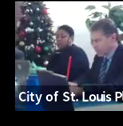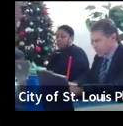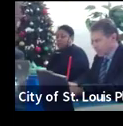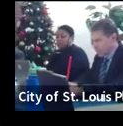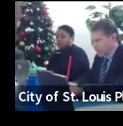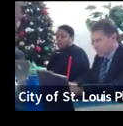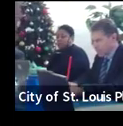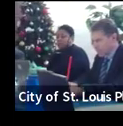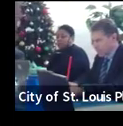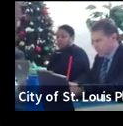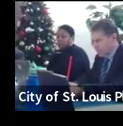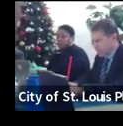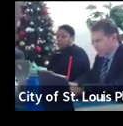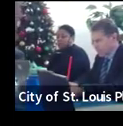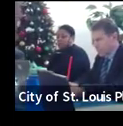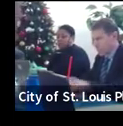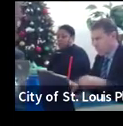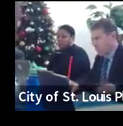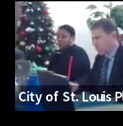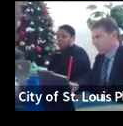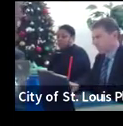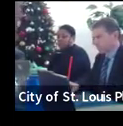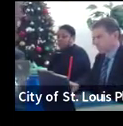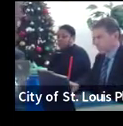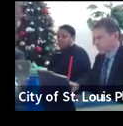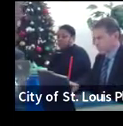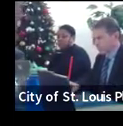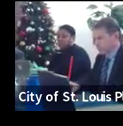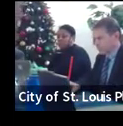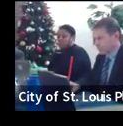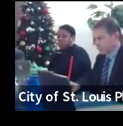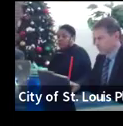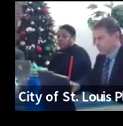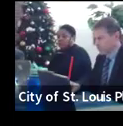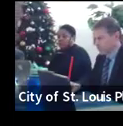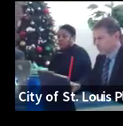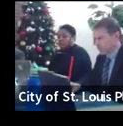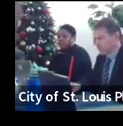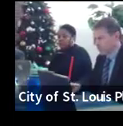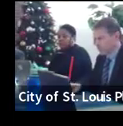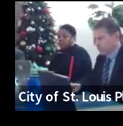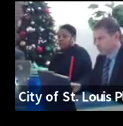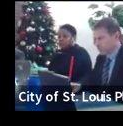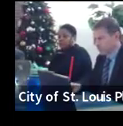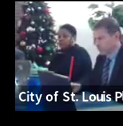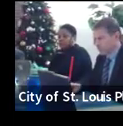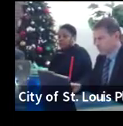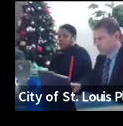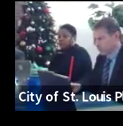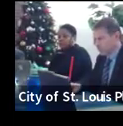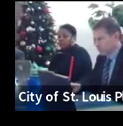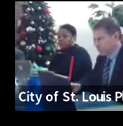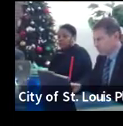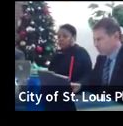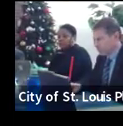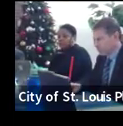ownership, through the collaboration with the Dream Boulevard, leveraging arts, culture, and strong legacy and history of